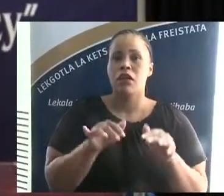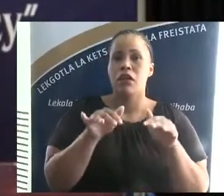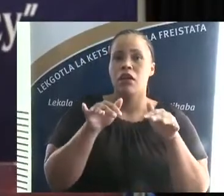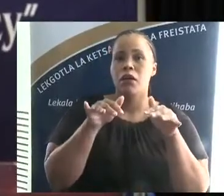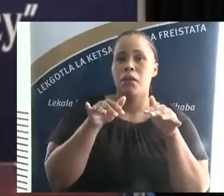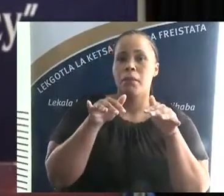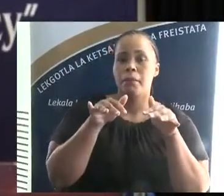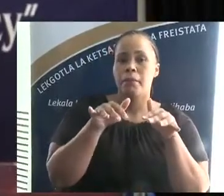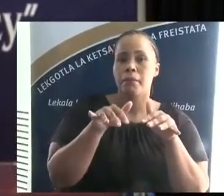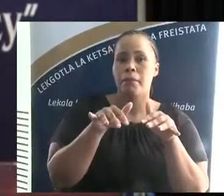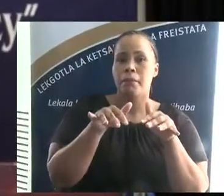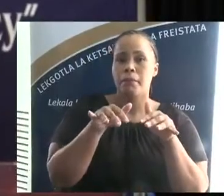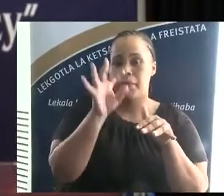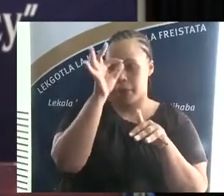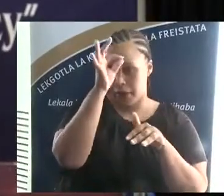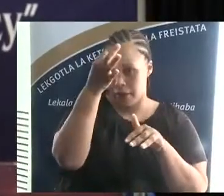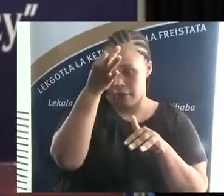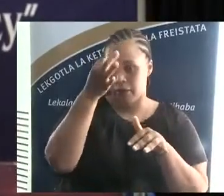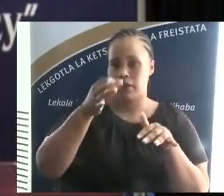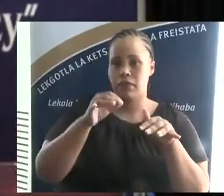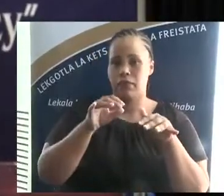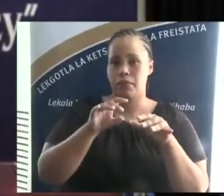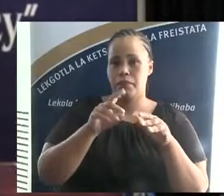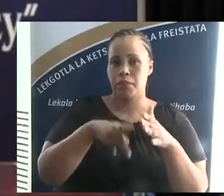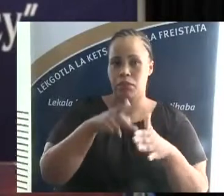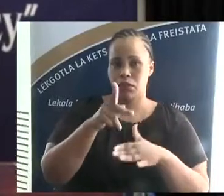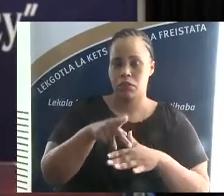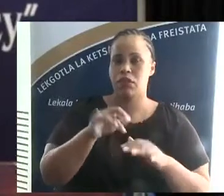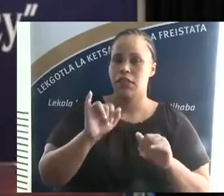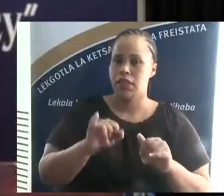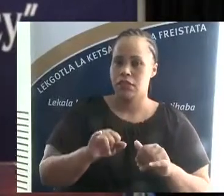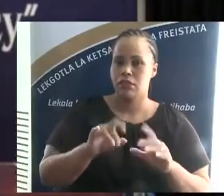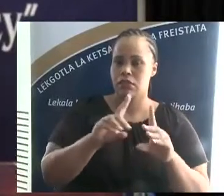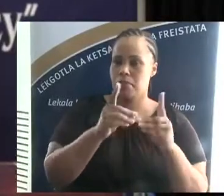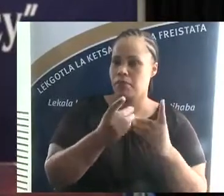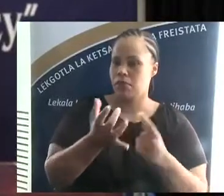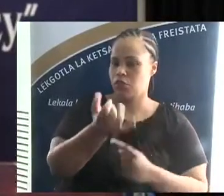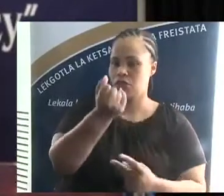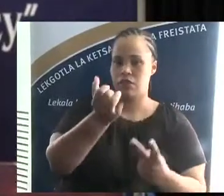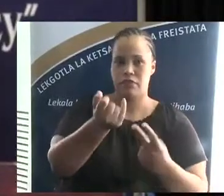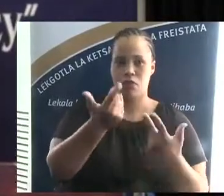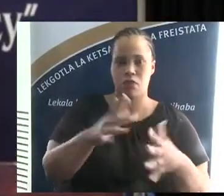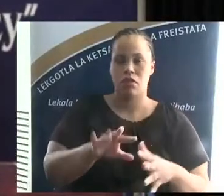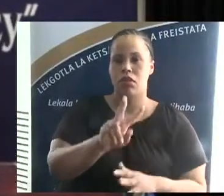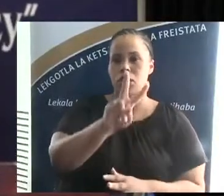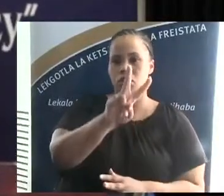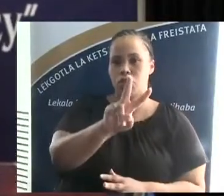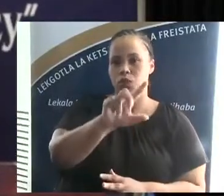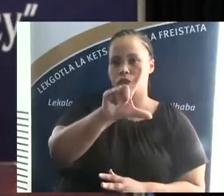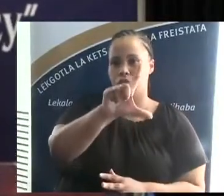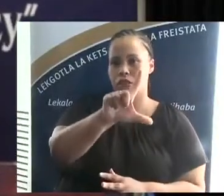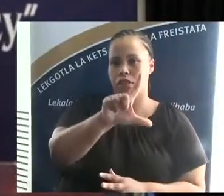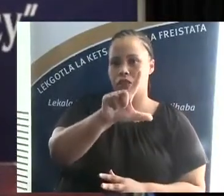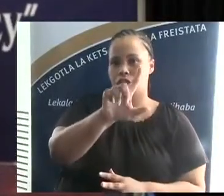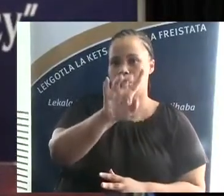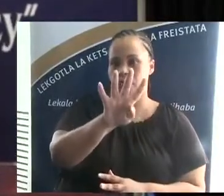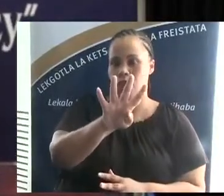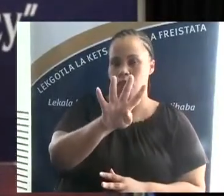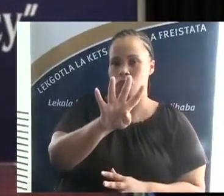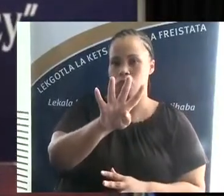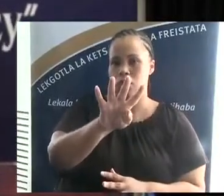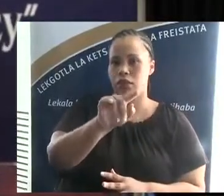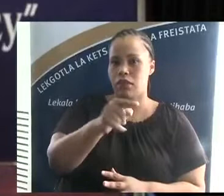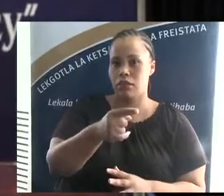is concerned, the department has achieved all its targets, namely 2,174 work